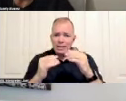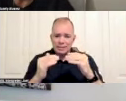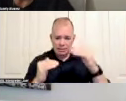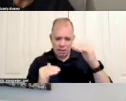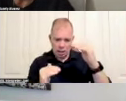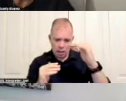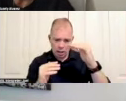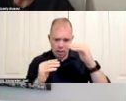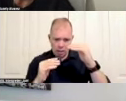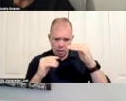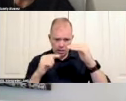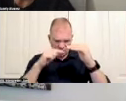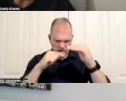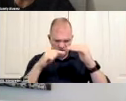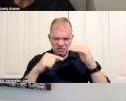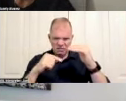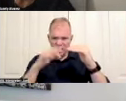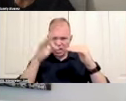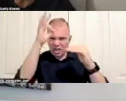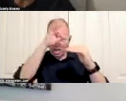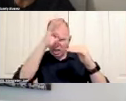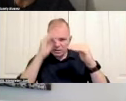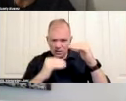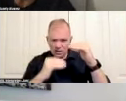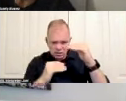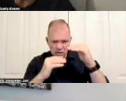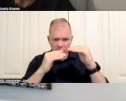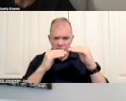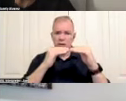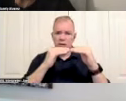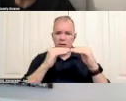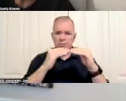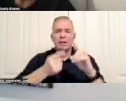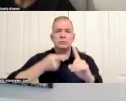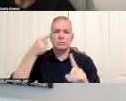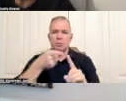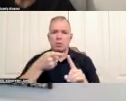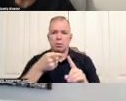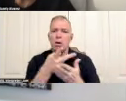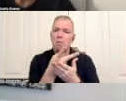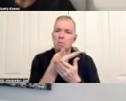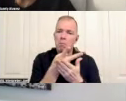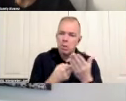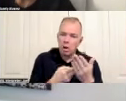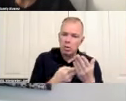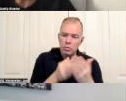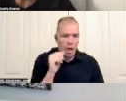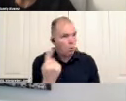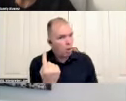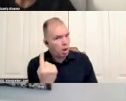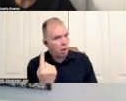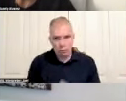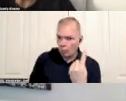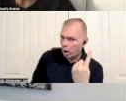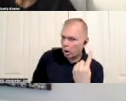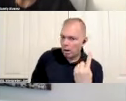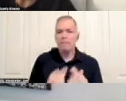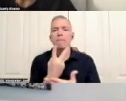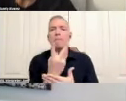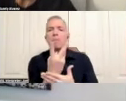on ignorance. And that's what we're just saying. Both, not one, not the other, but